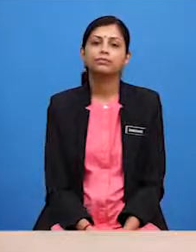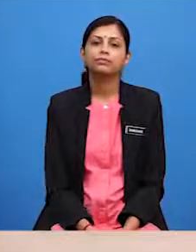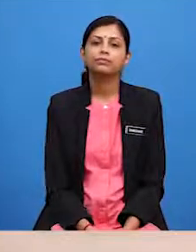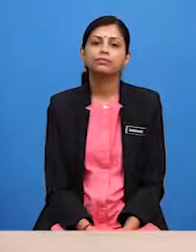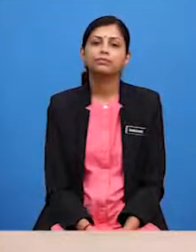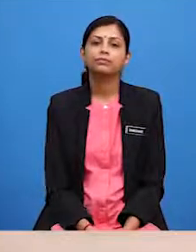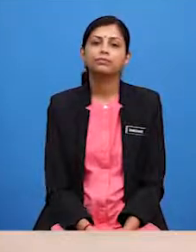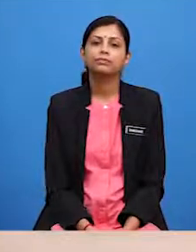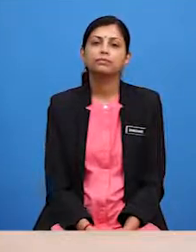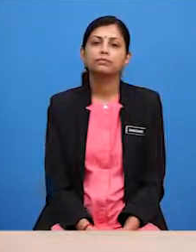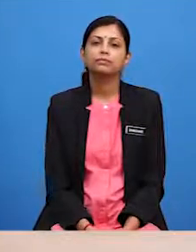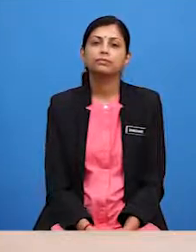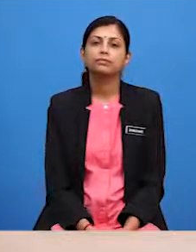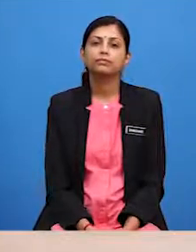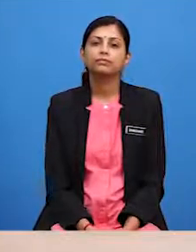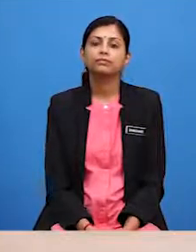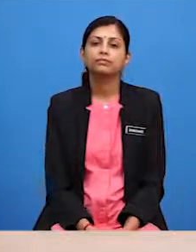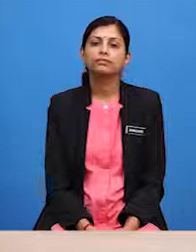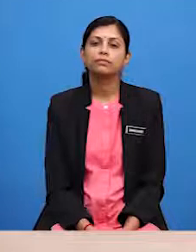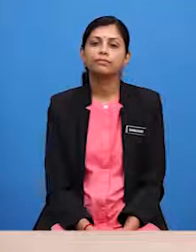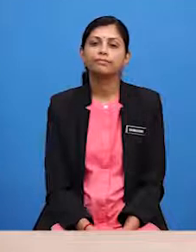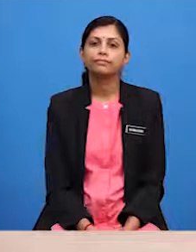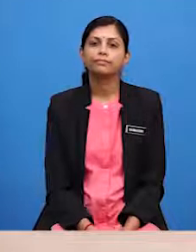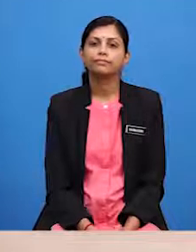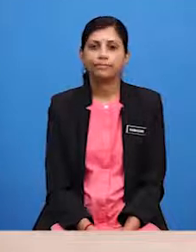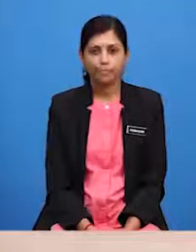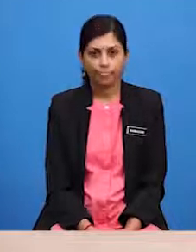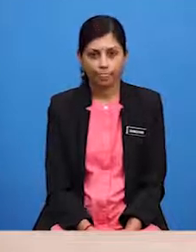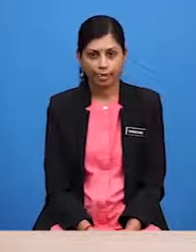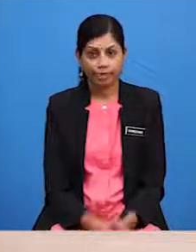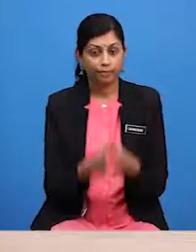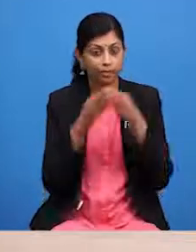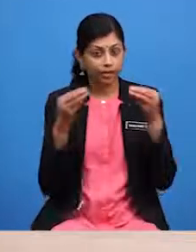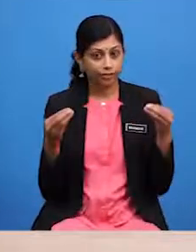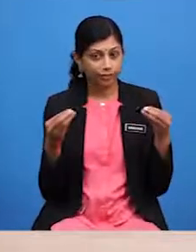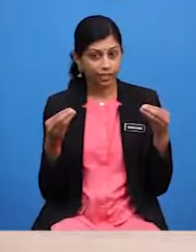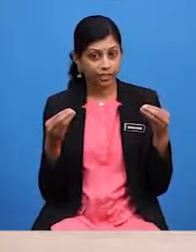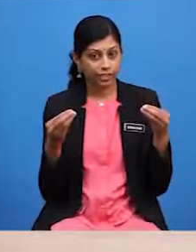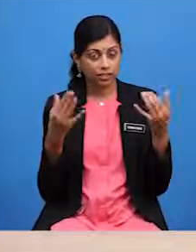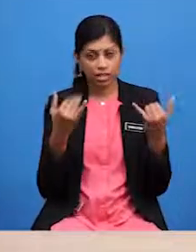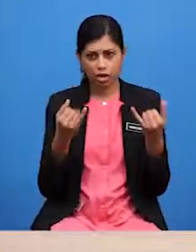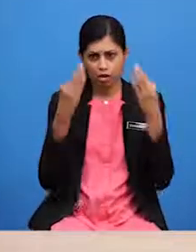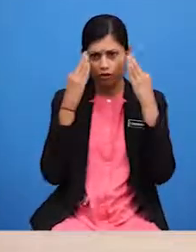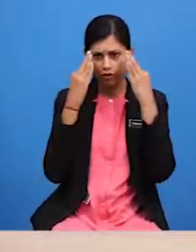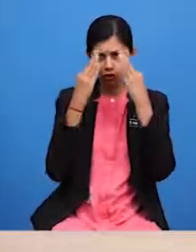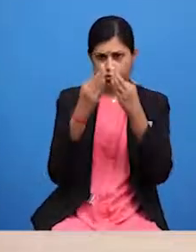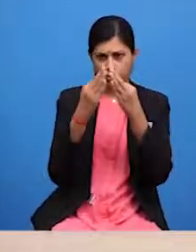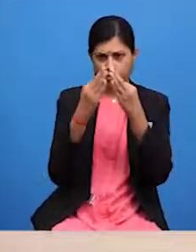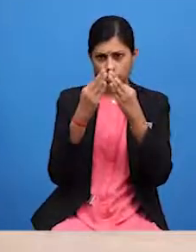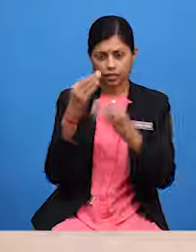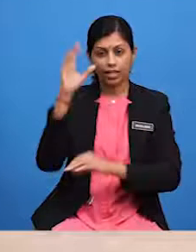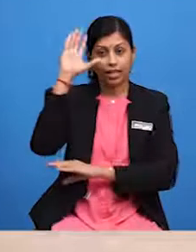you hike only in the mornings and the evenings. Let us focus on the word